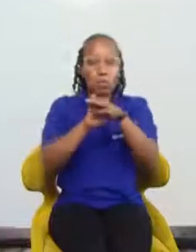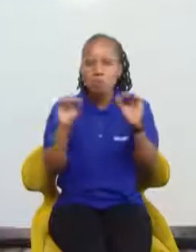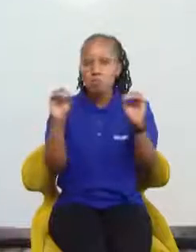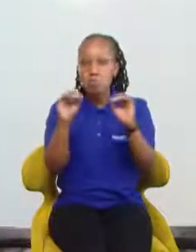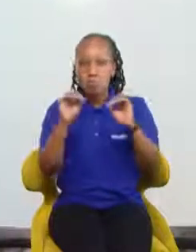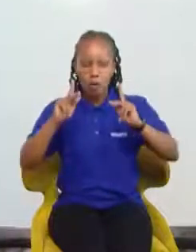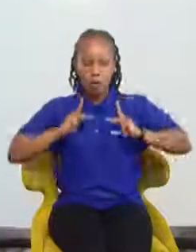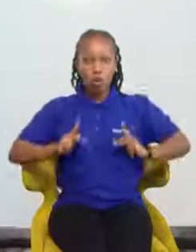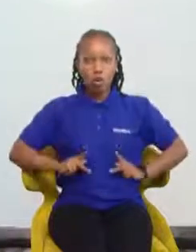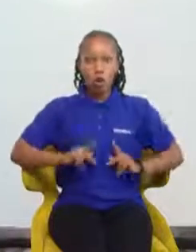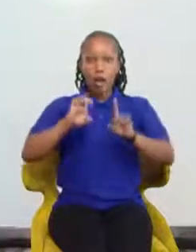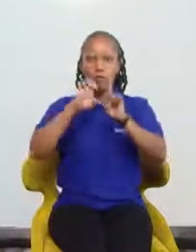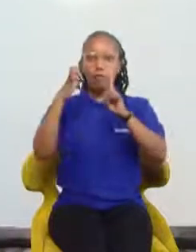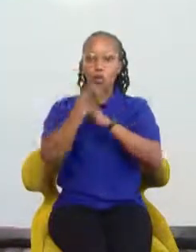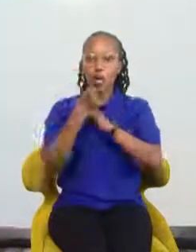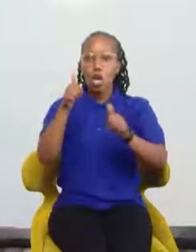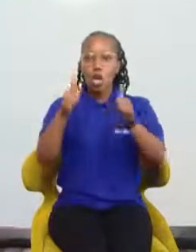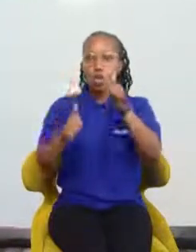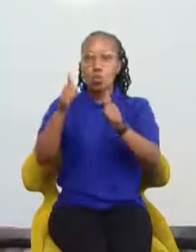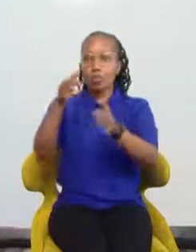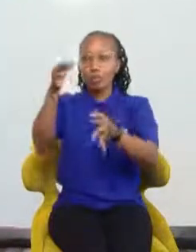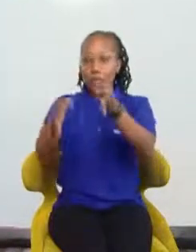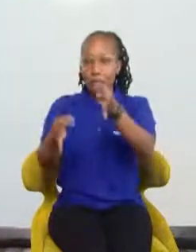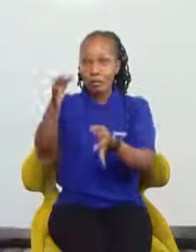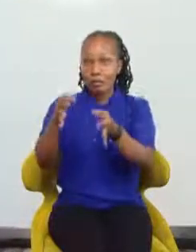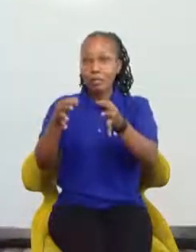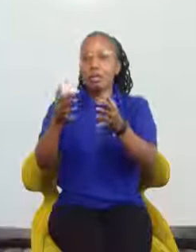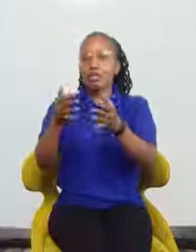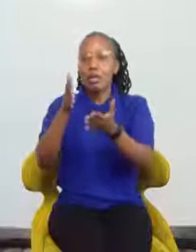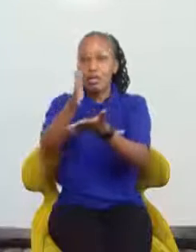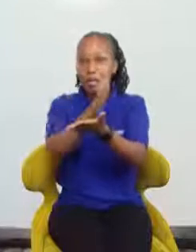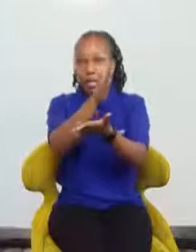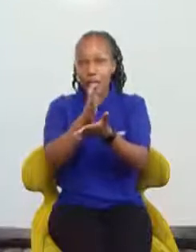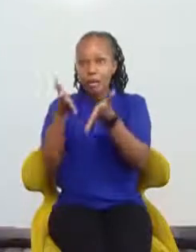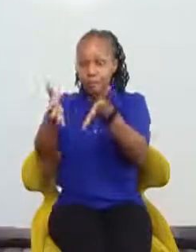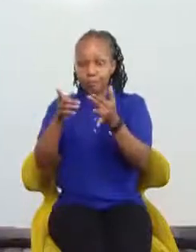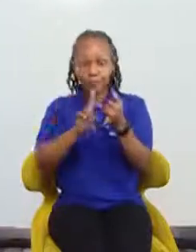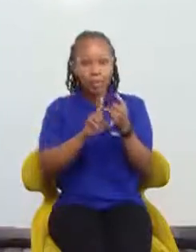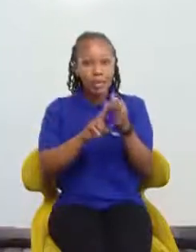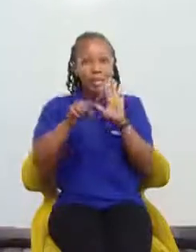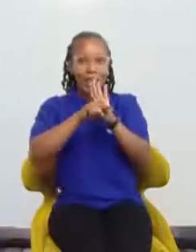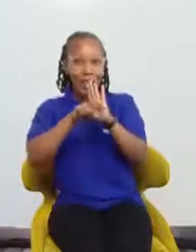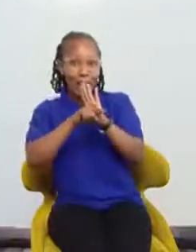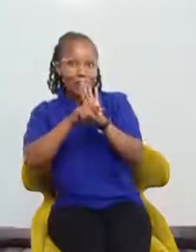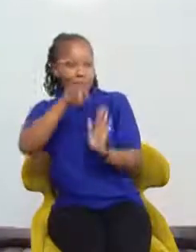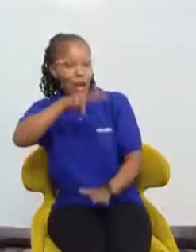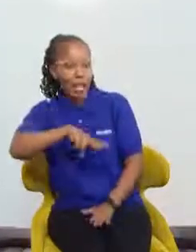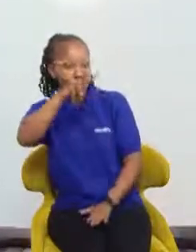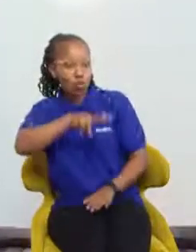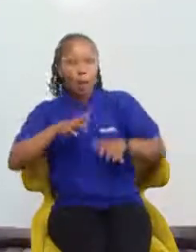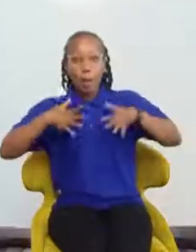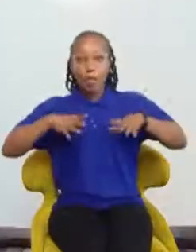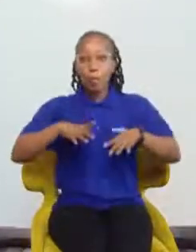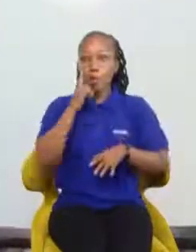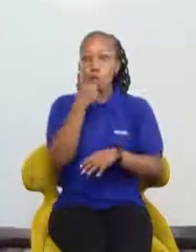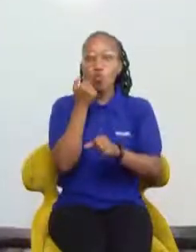physical environment in which the justice sector is located on, negative attitudes by people who work within